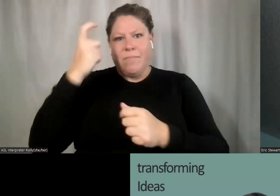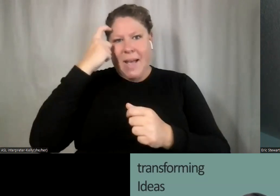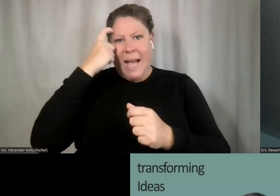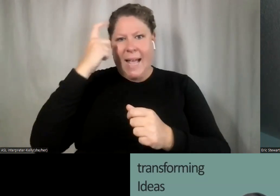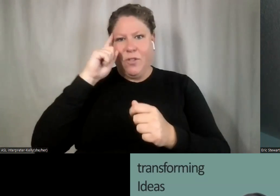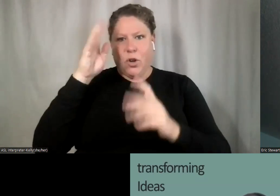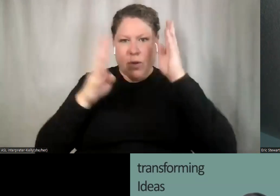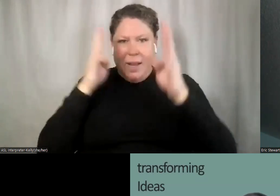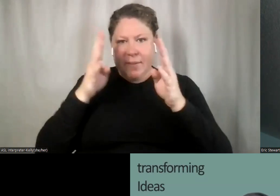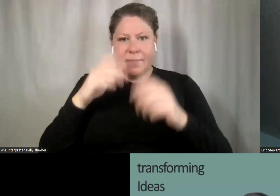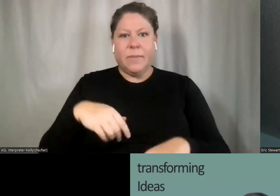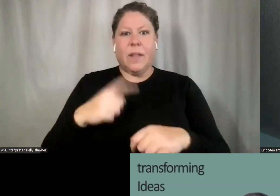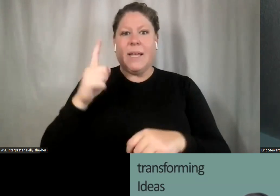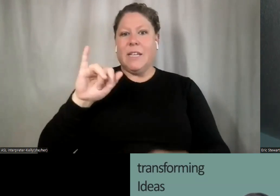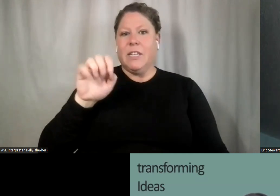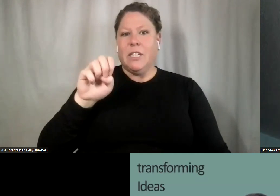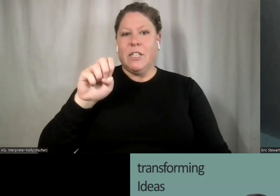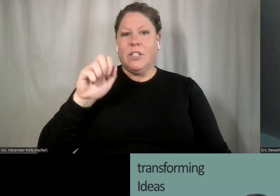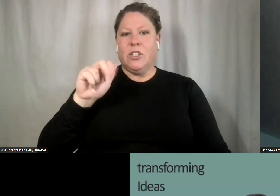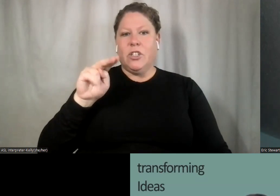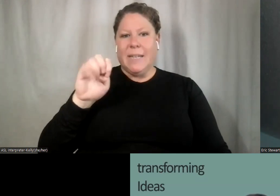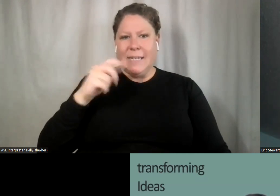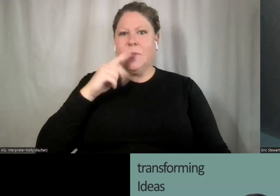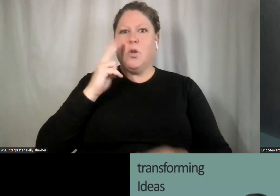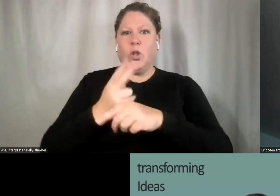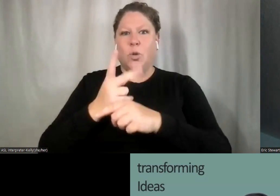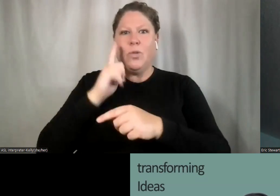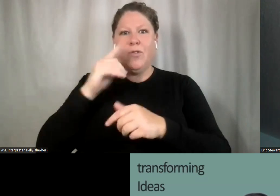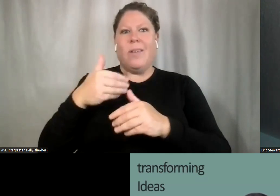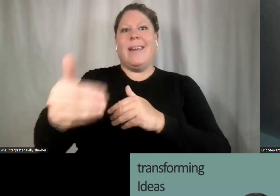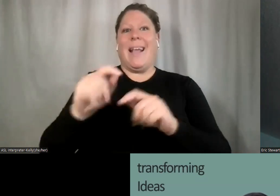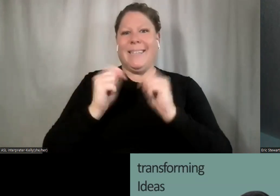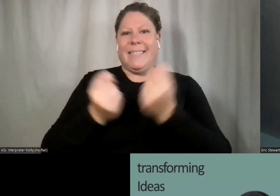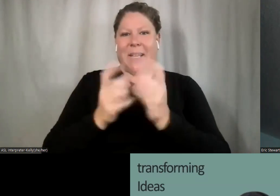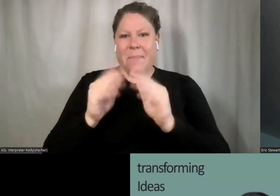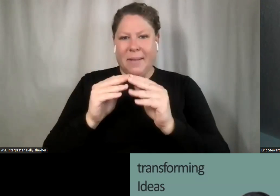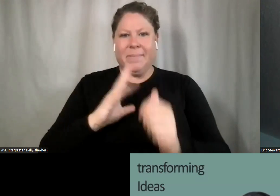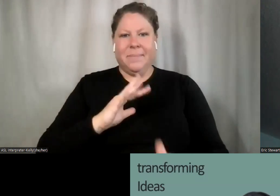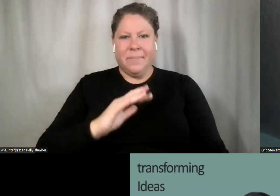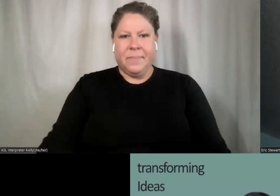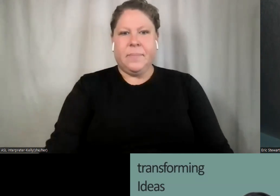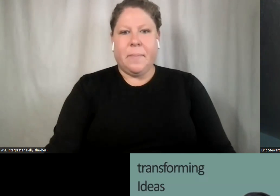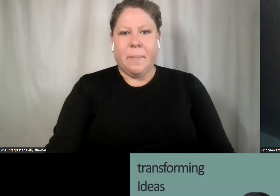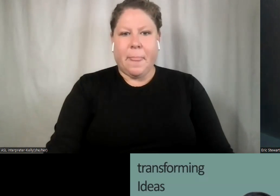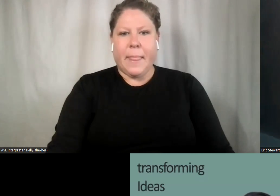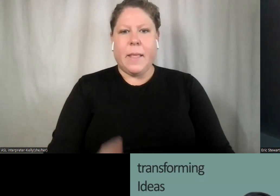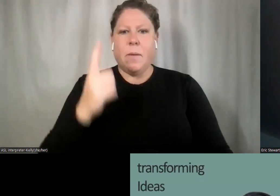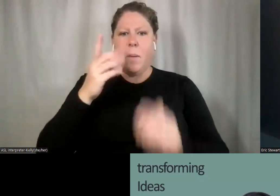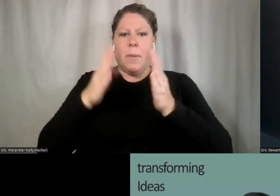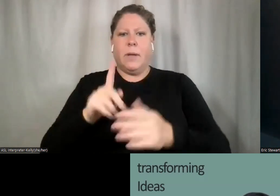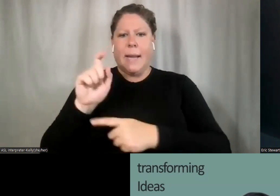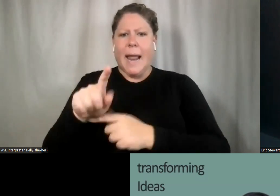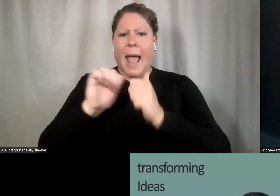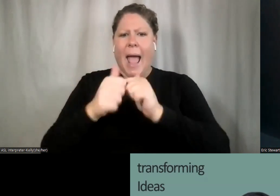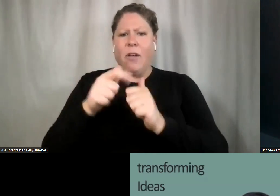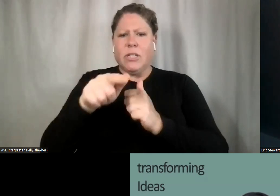this for an upcoming team meeting. Excellent. Um, okay, how does this process fit in with DMAIC and